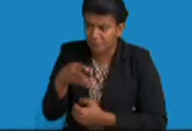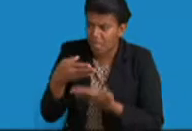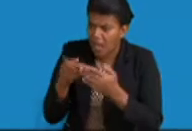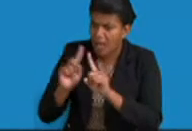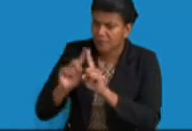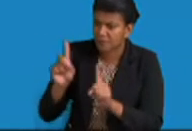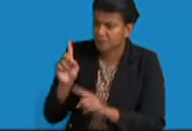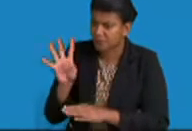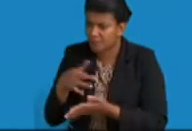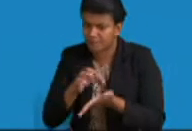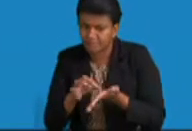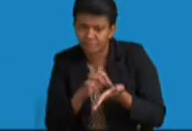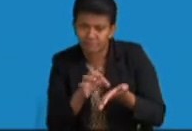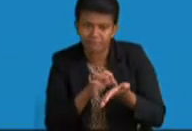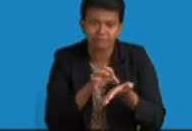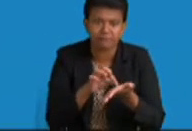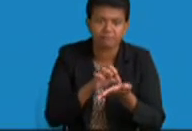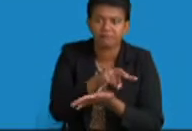our soldiers,